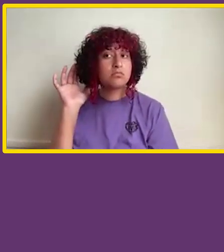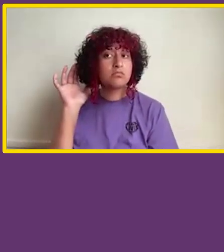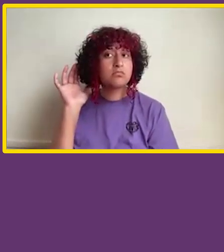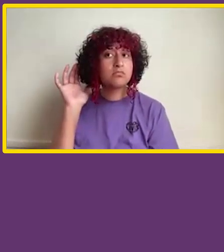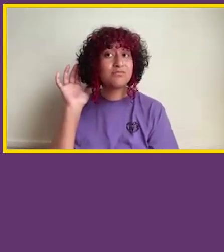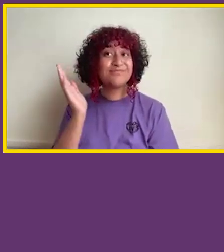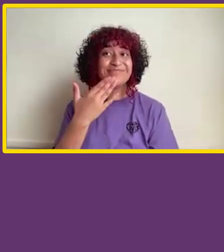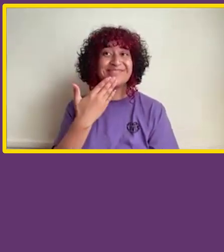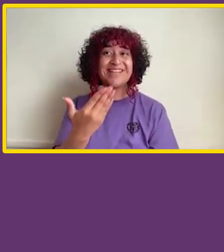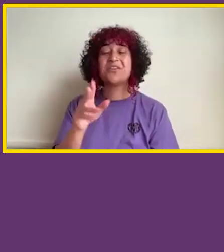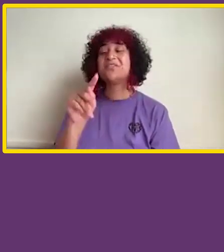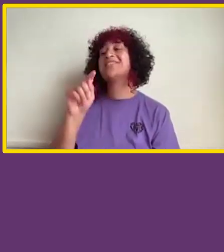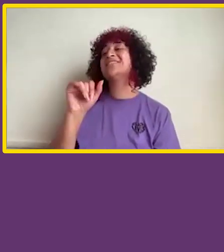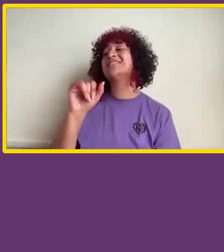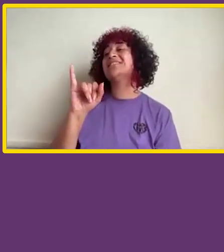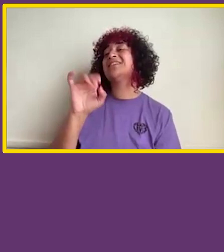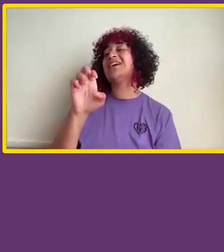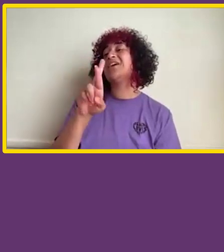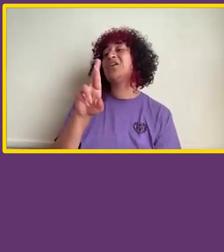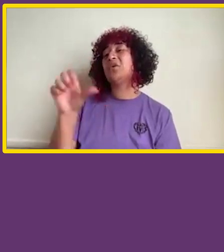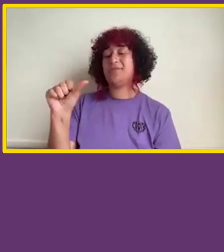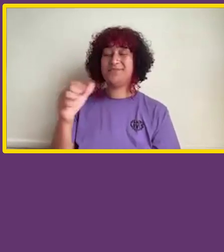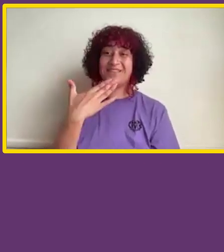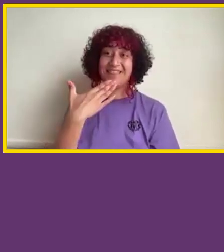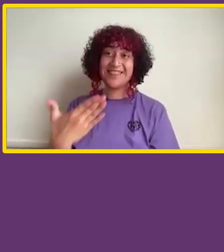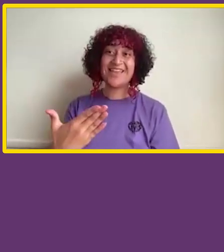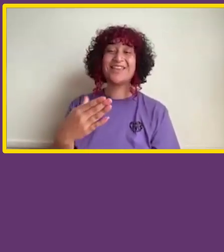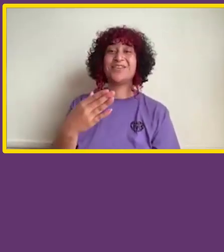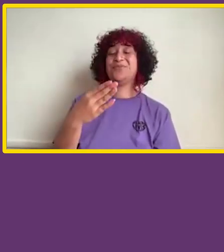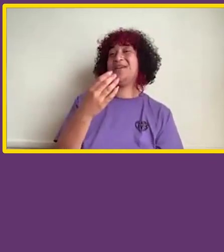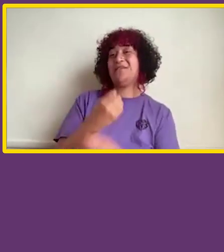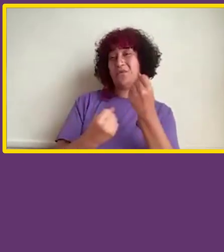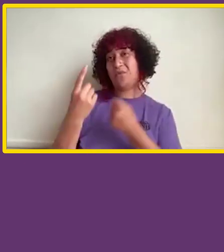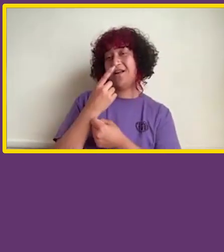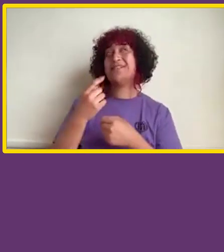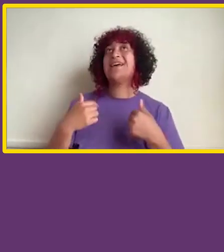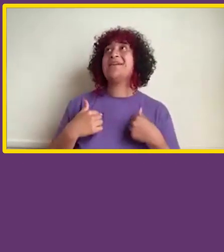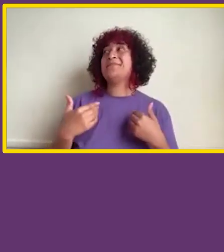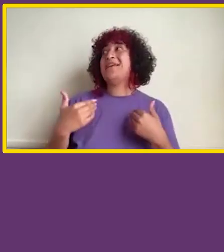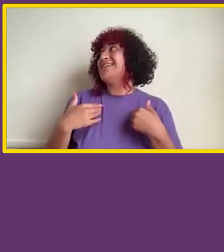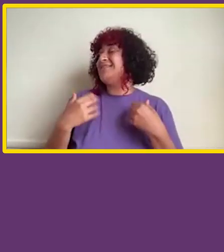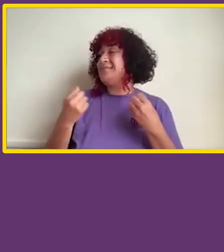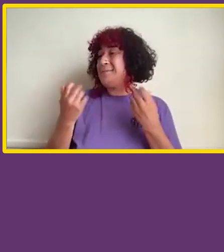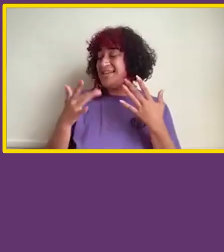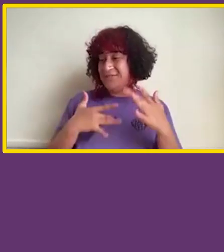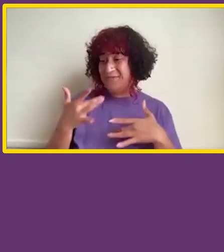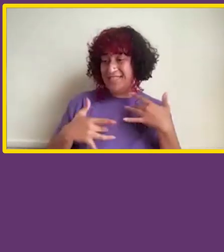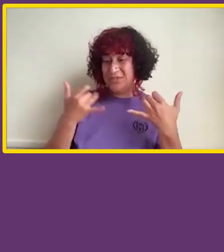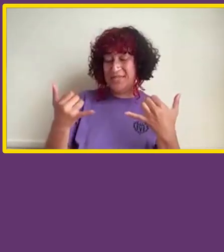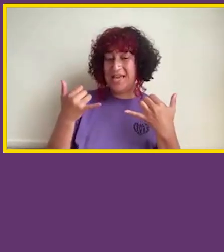Thank you, Dr. Lindsay. Thank you, everyone. I'm having a lot of feelings right